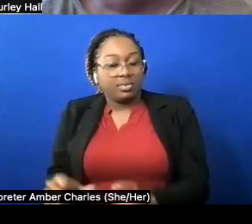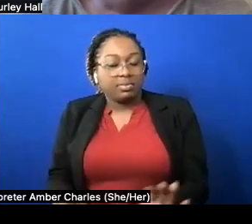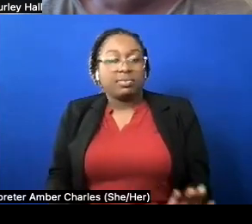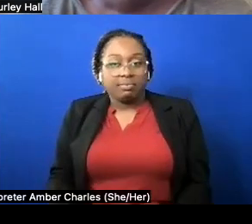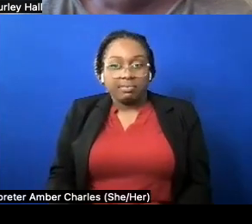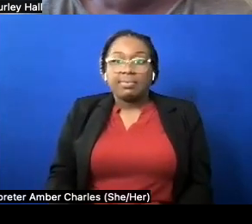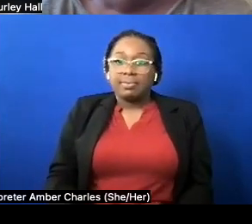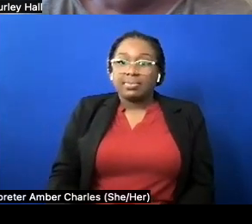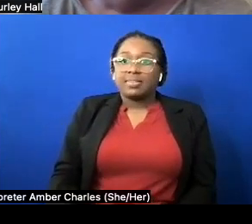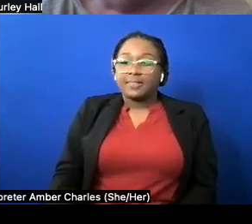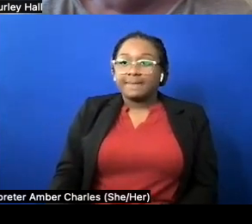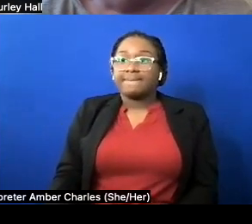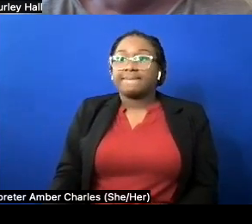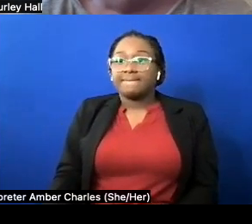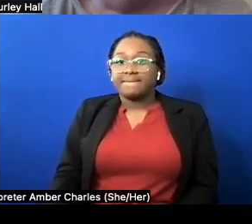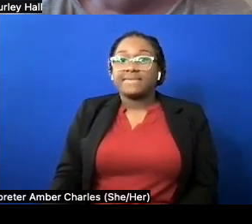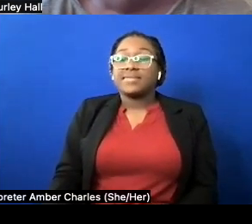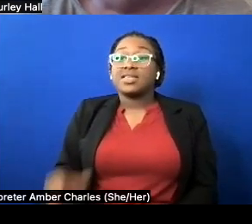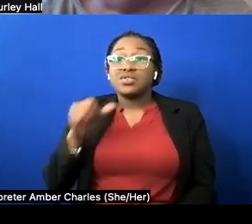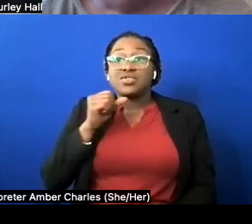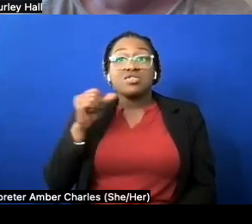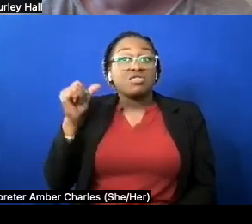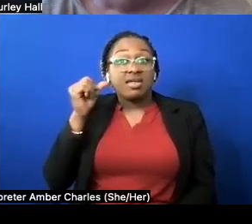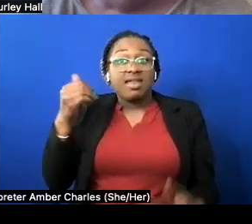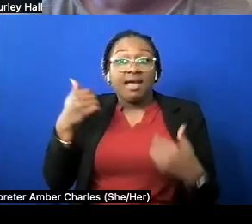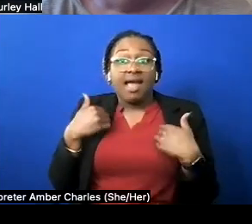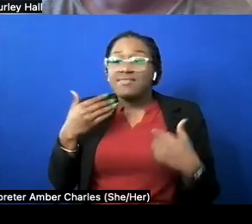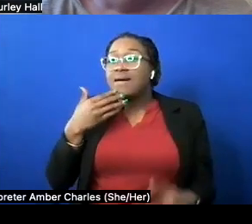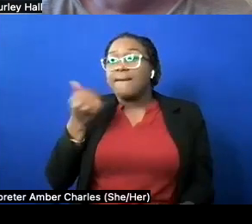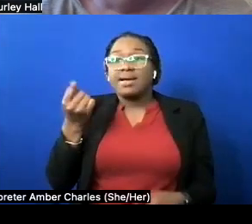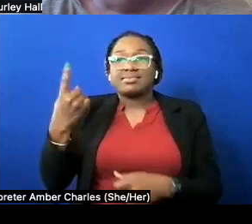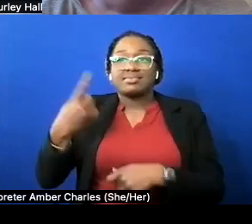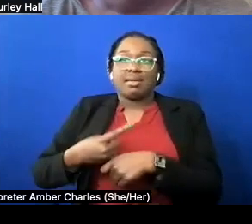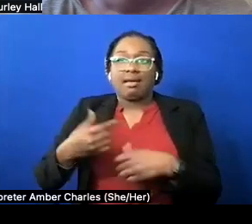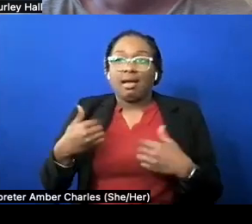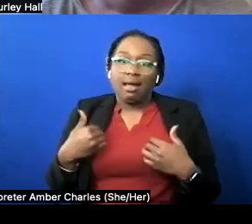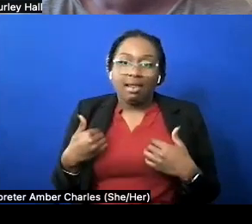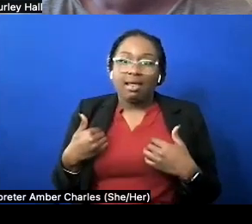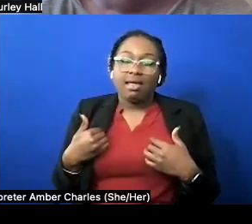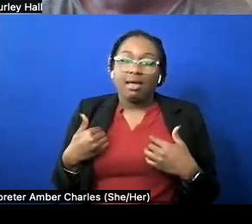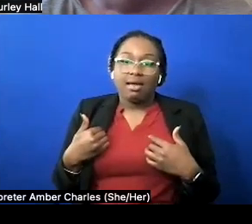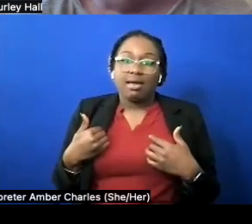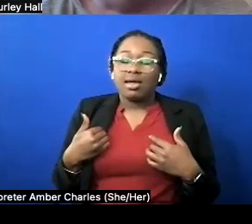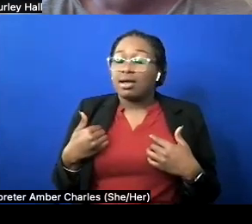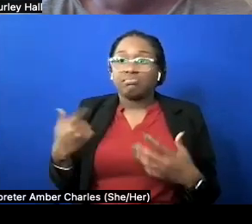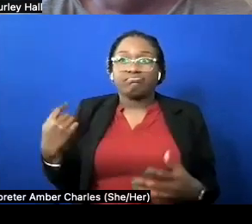I'll share that I had yesterday one of the best days that I have had in literal years.